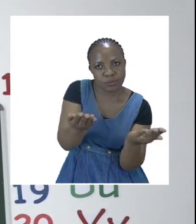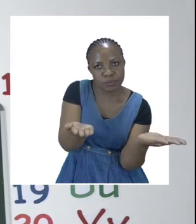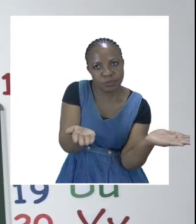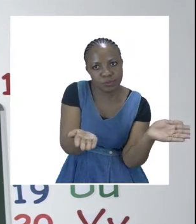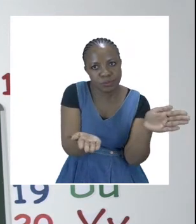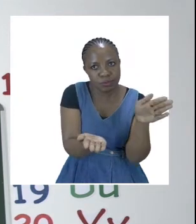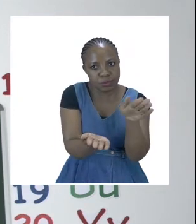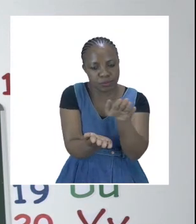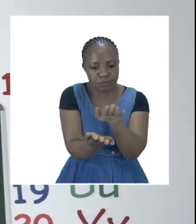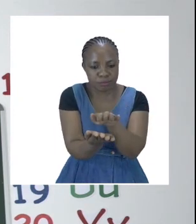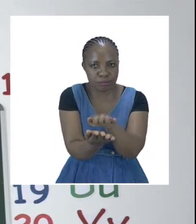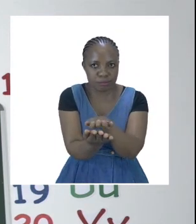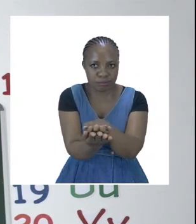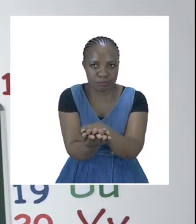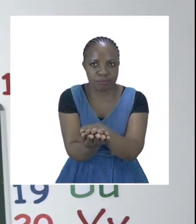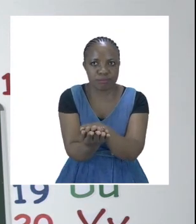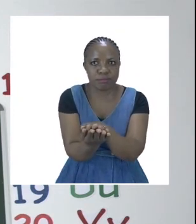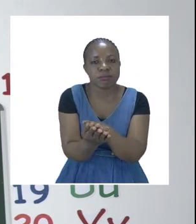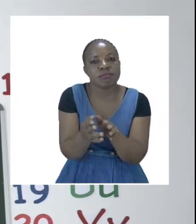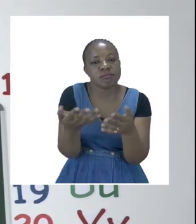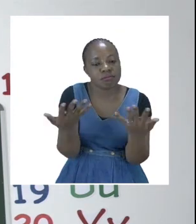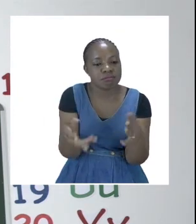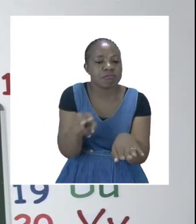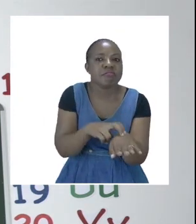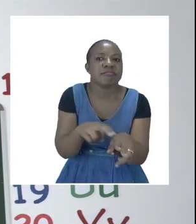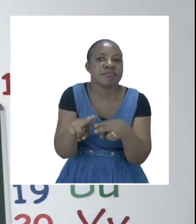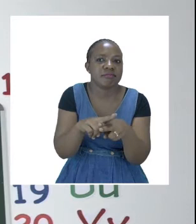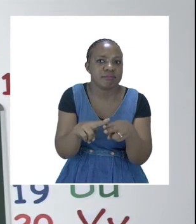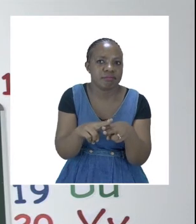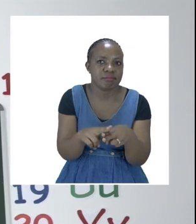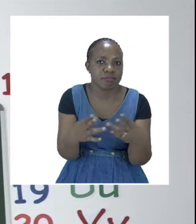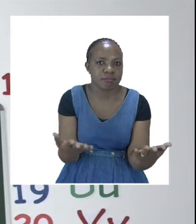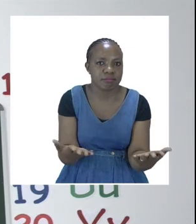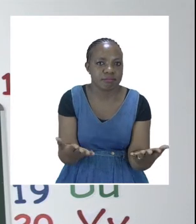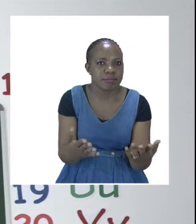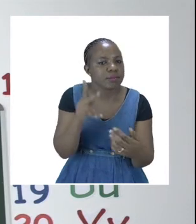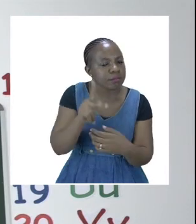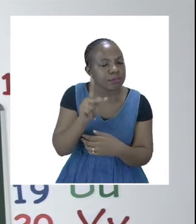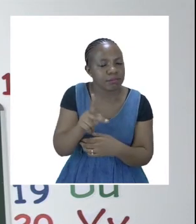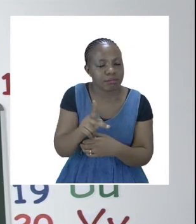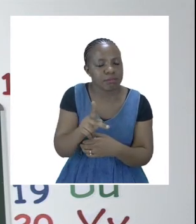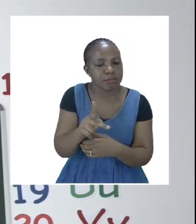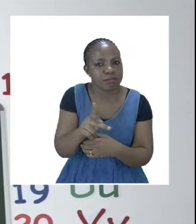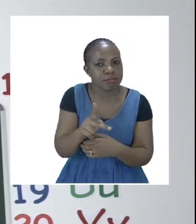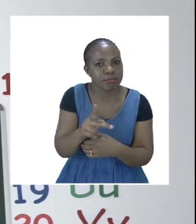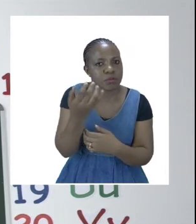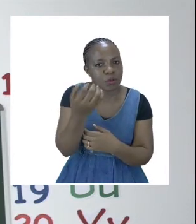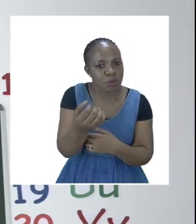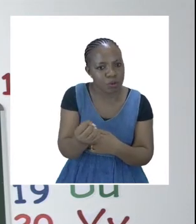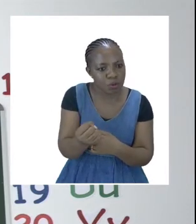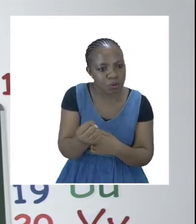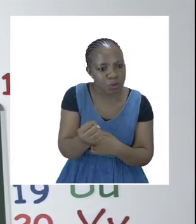it for ready to use. But there is more. We are also available on